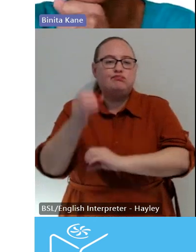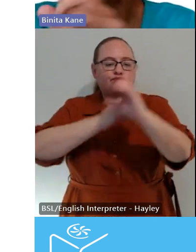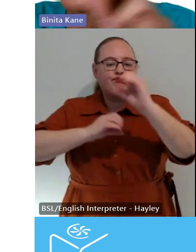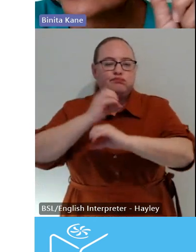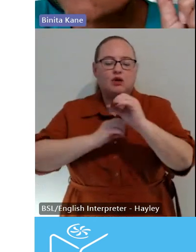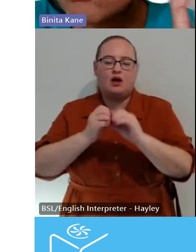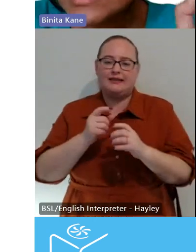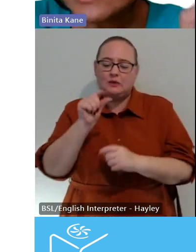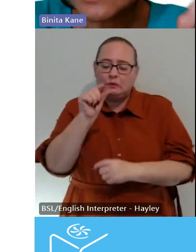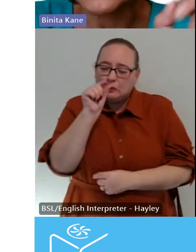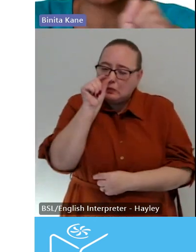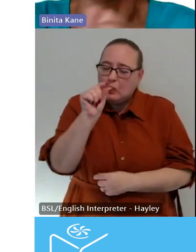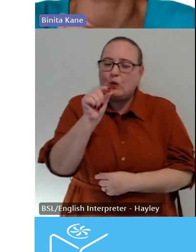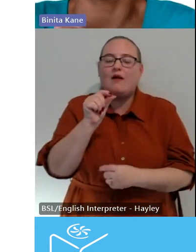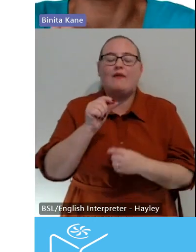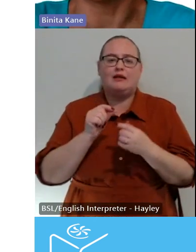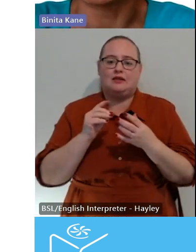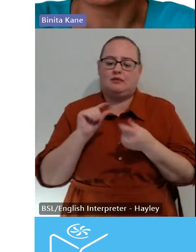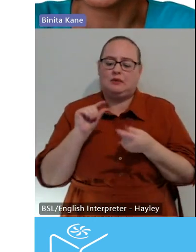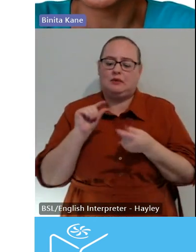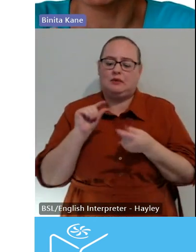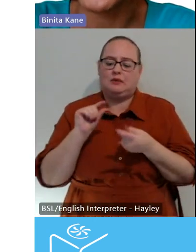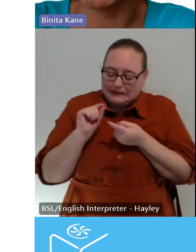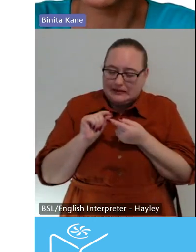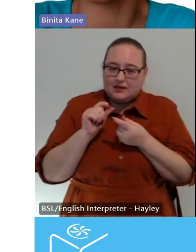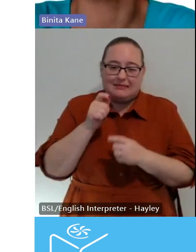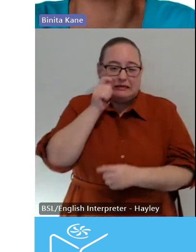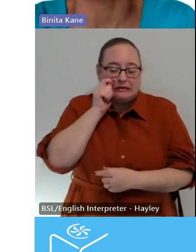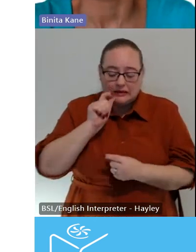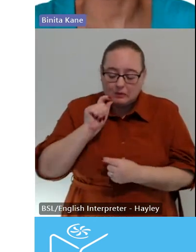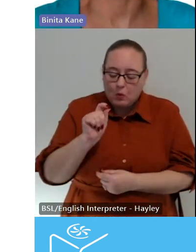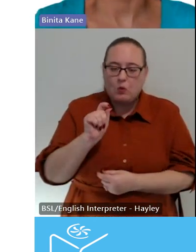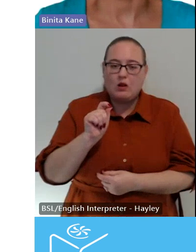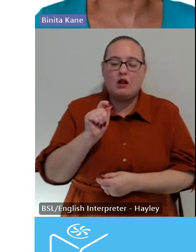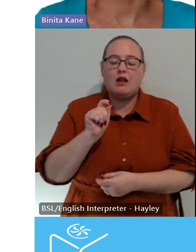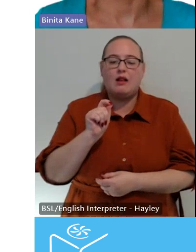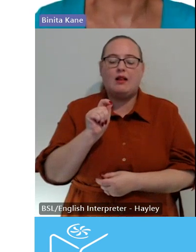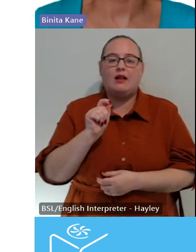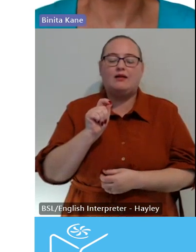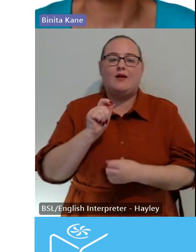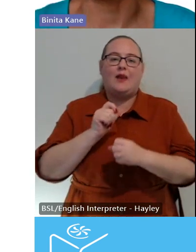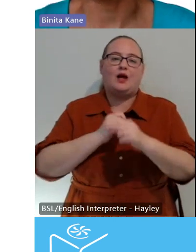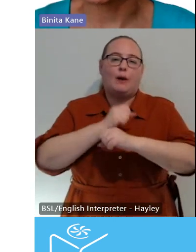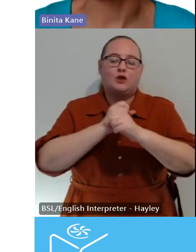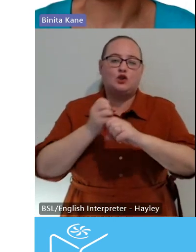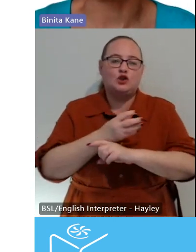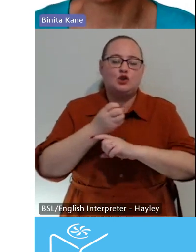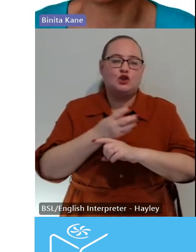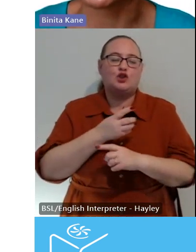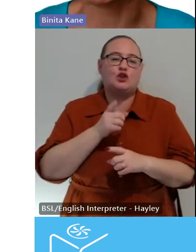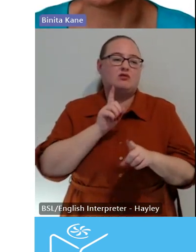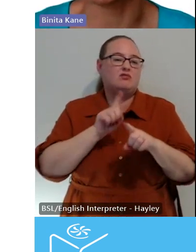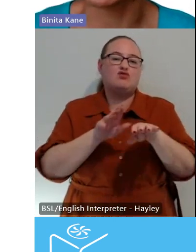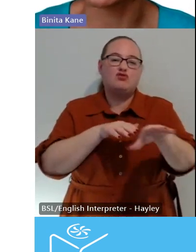etc. And then there's the really tiny ultrafine particles, the combustion particles that we are exposed to, particularly from